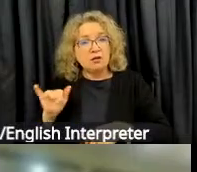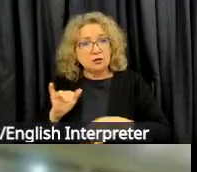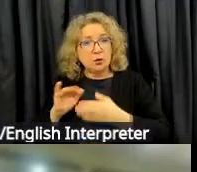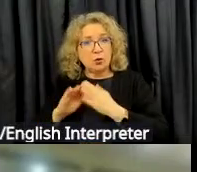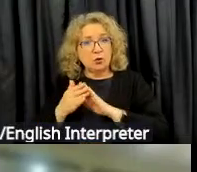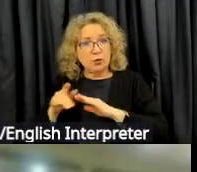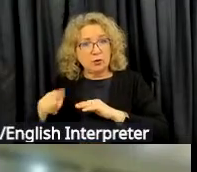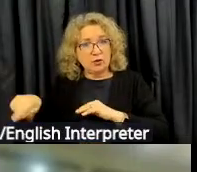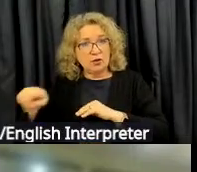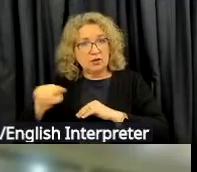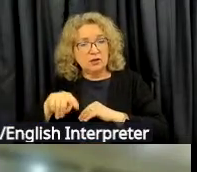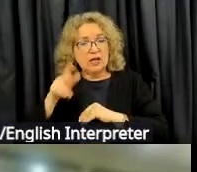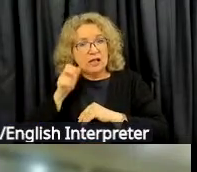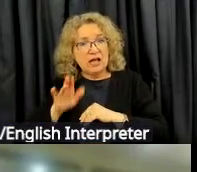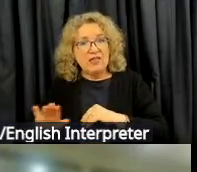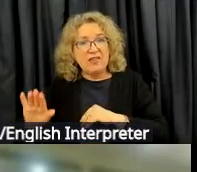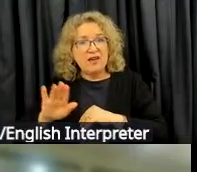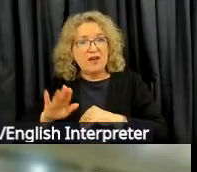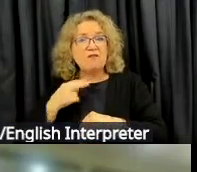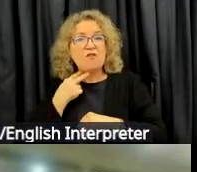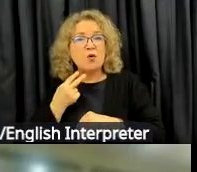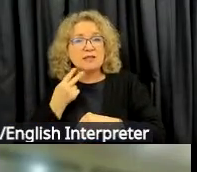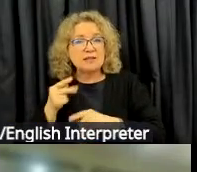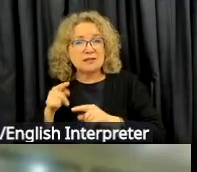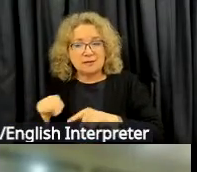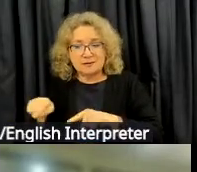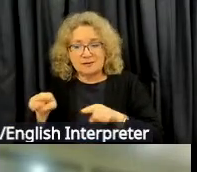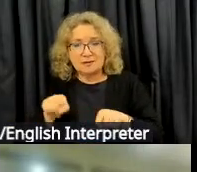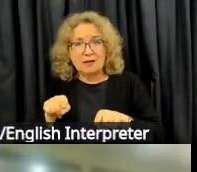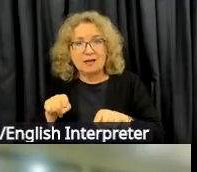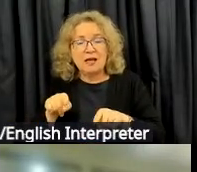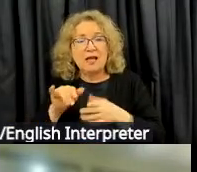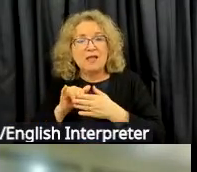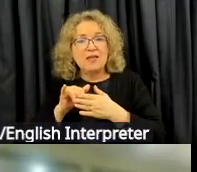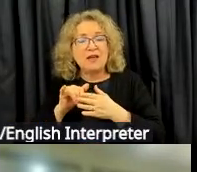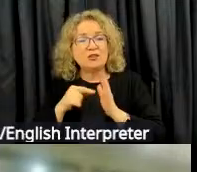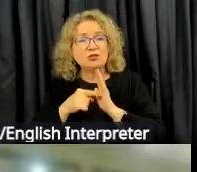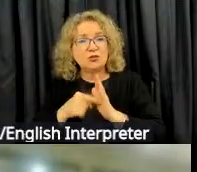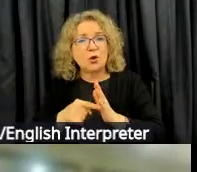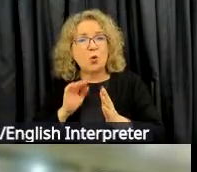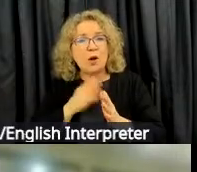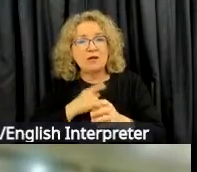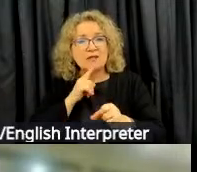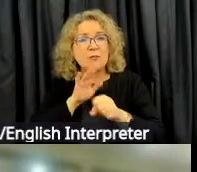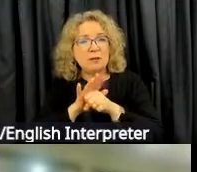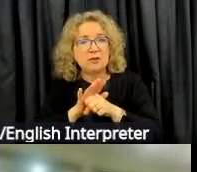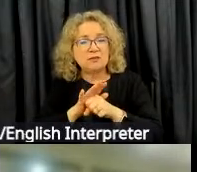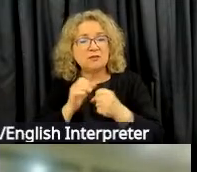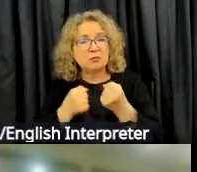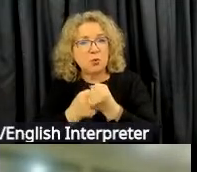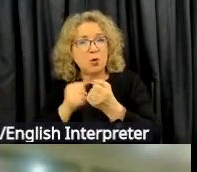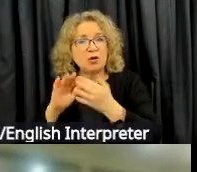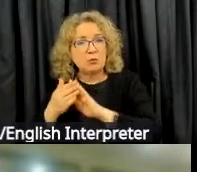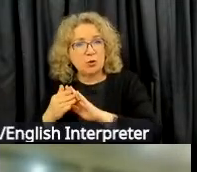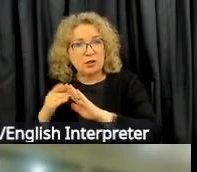to community in a way that puts them for up front and forward.